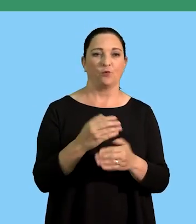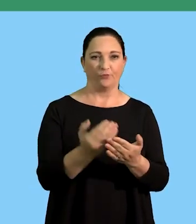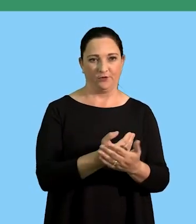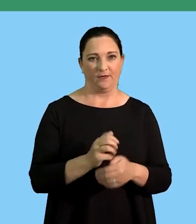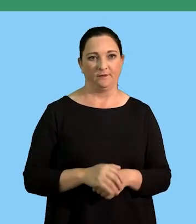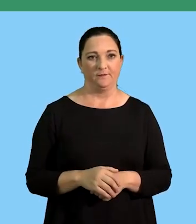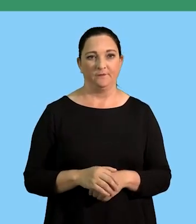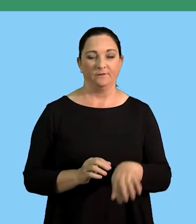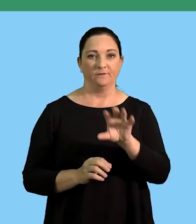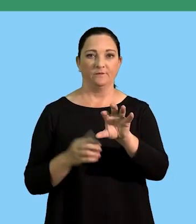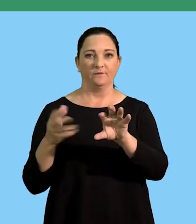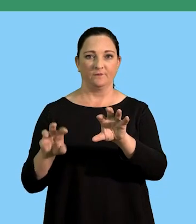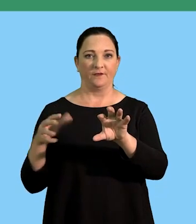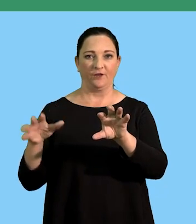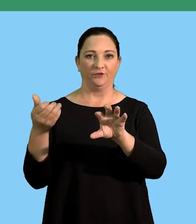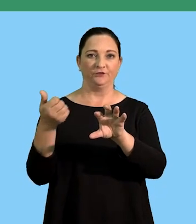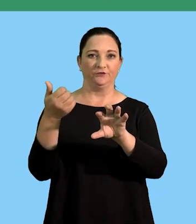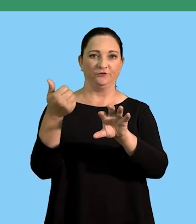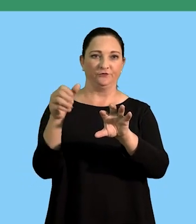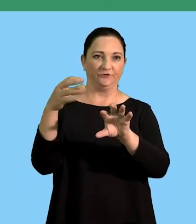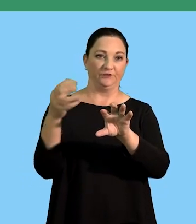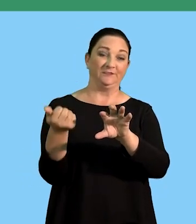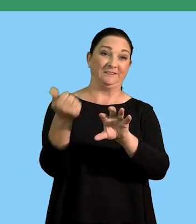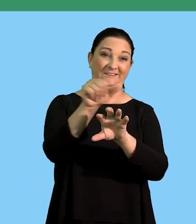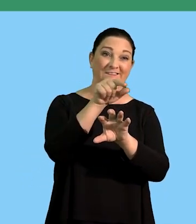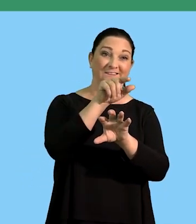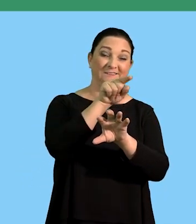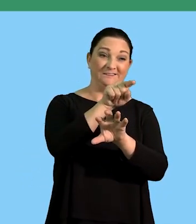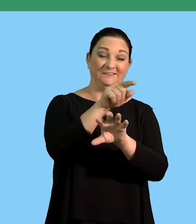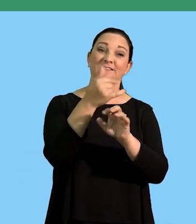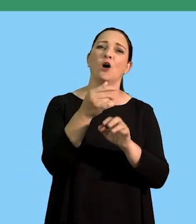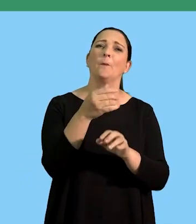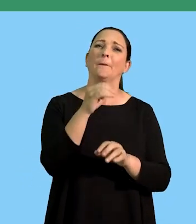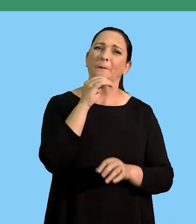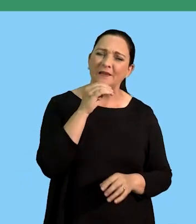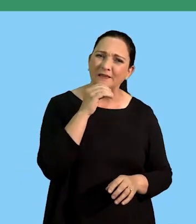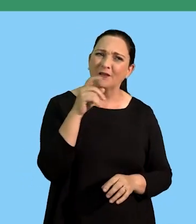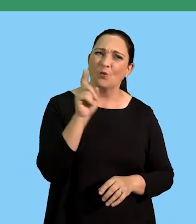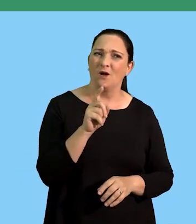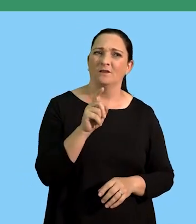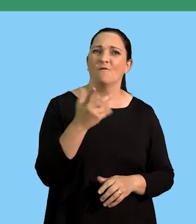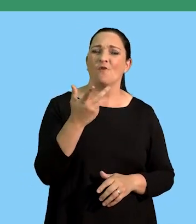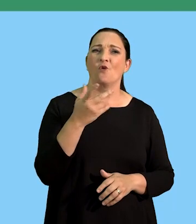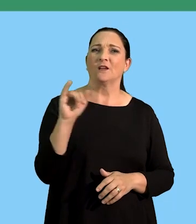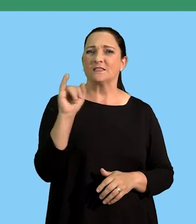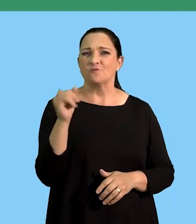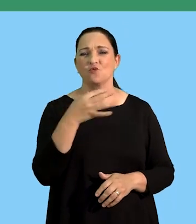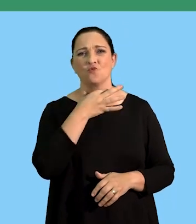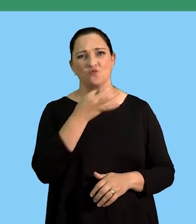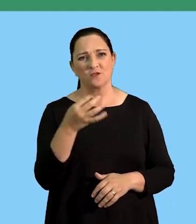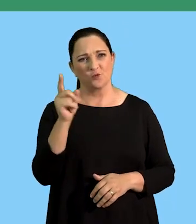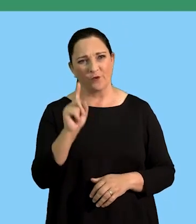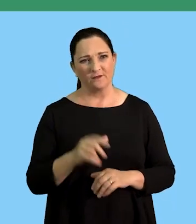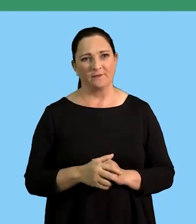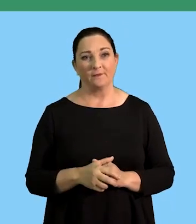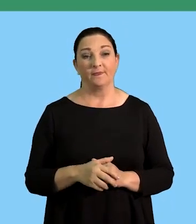now into meaning of insurable and non-insurable risk. So what do we mean there? Meaning of